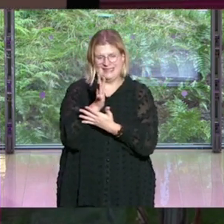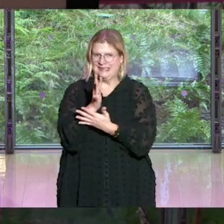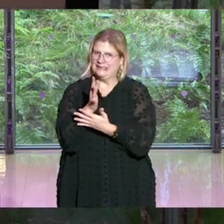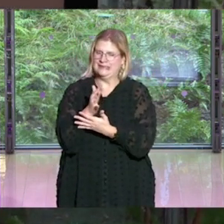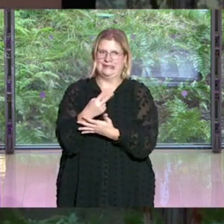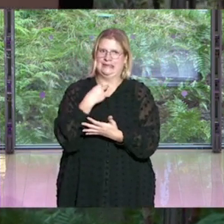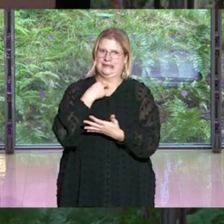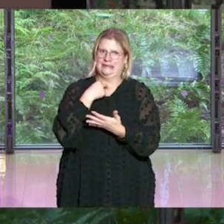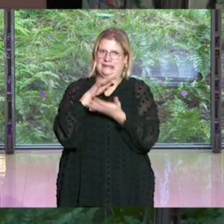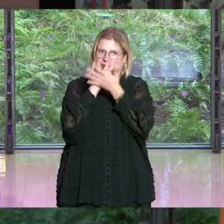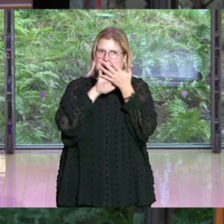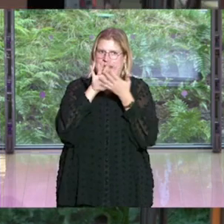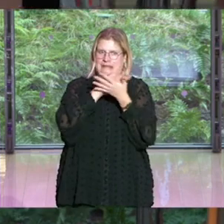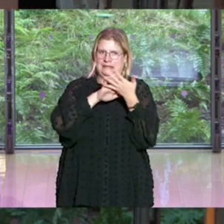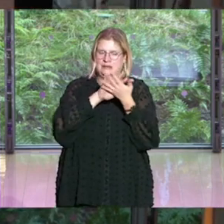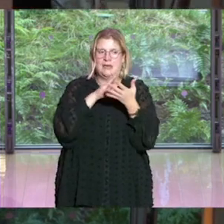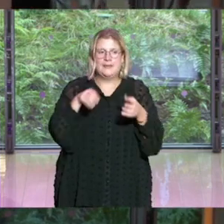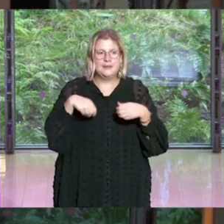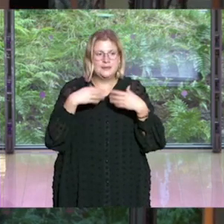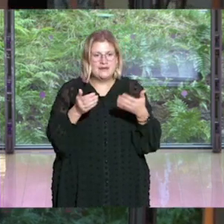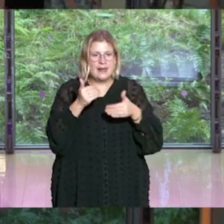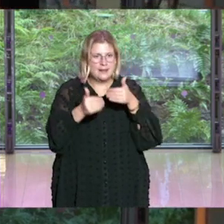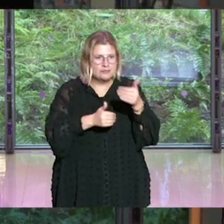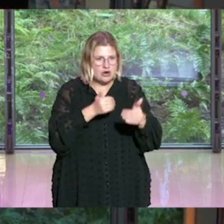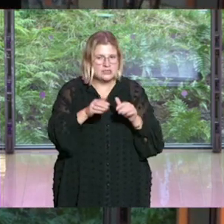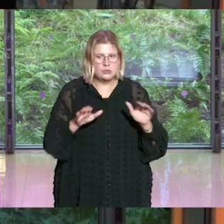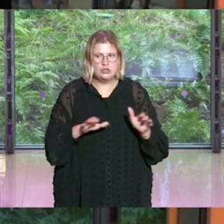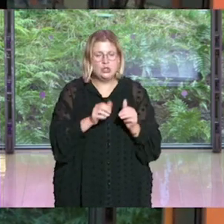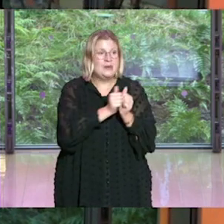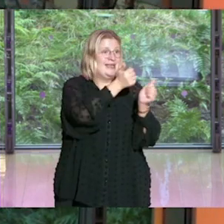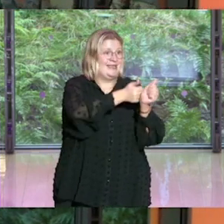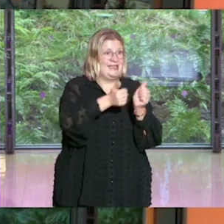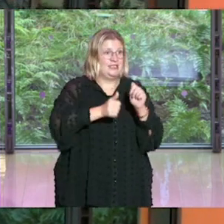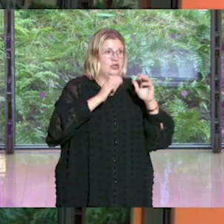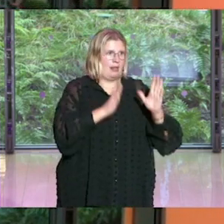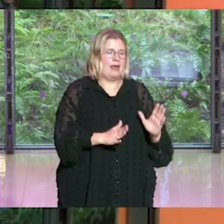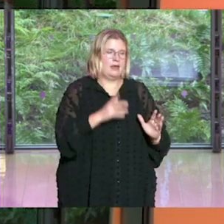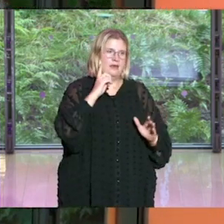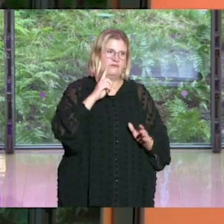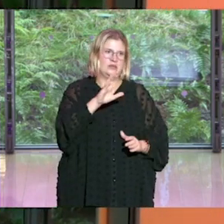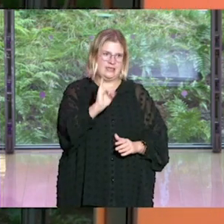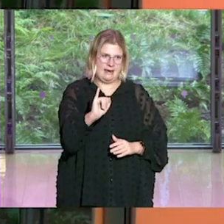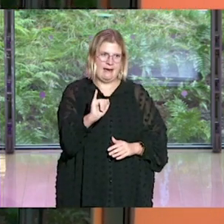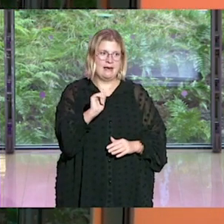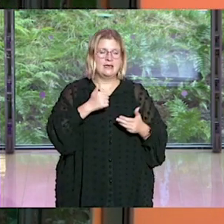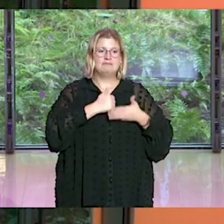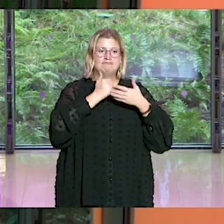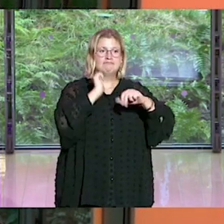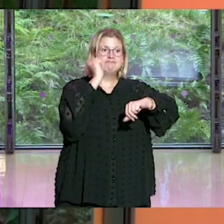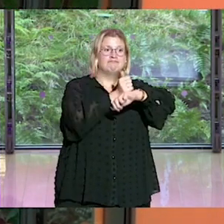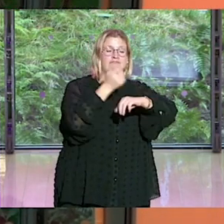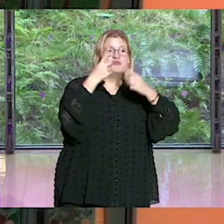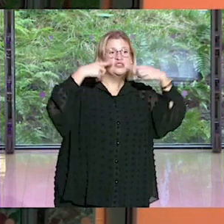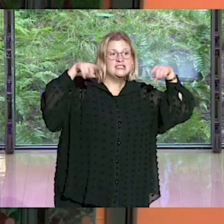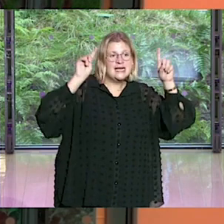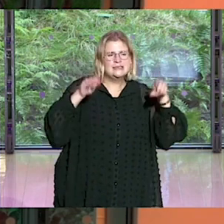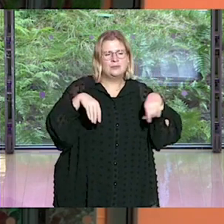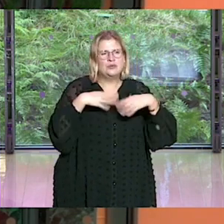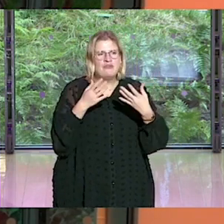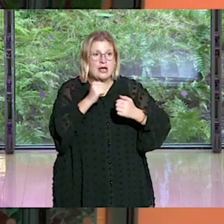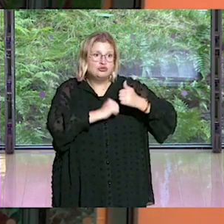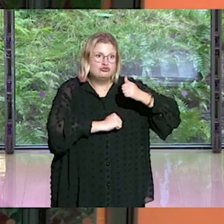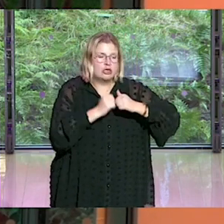I'm going to give you a few steps, a process that we go through with all of our clients at CI that can help set you up for success, that can give you the infrastructure